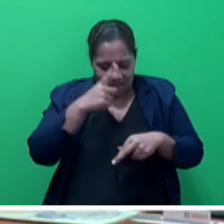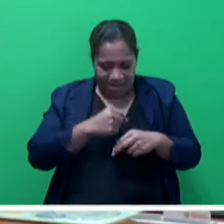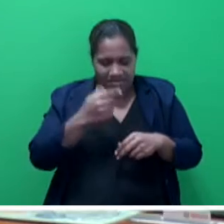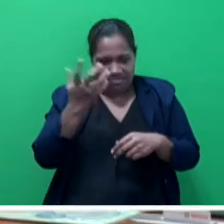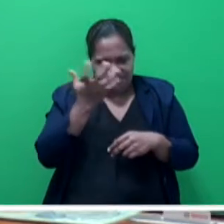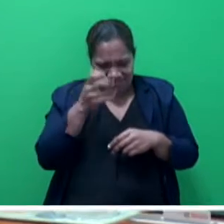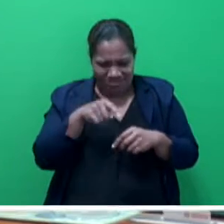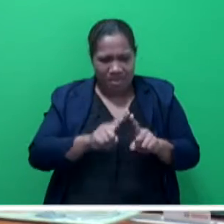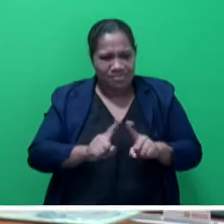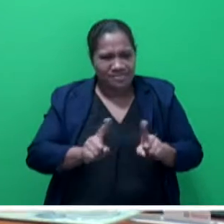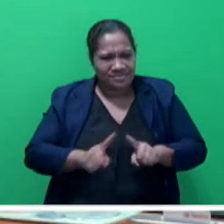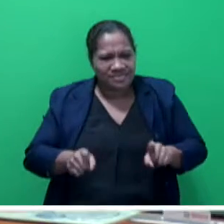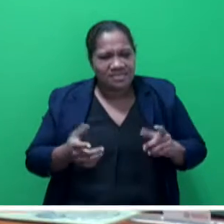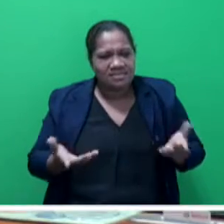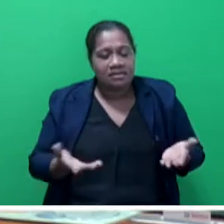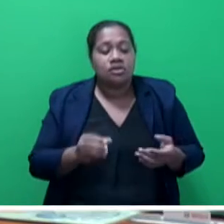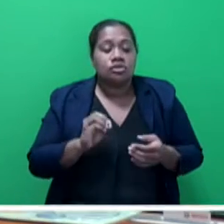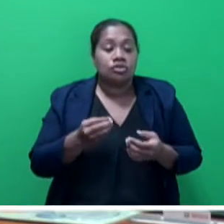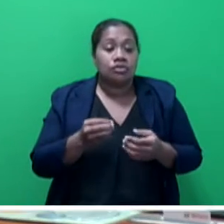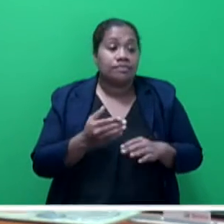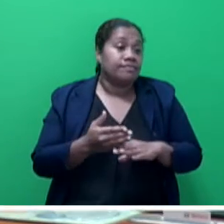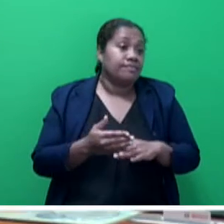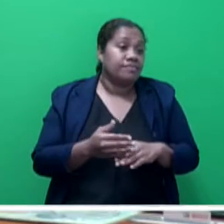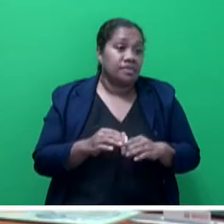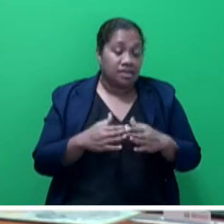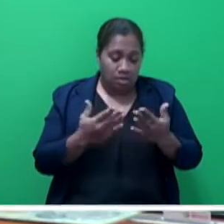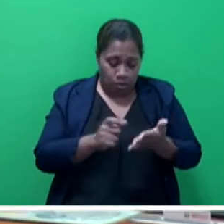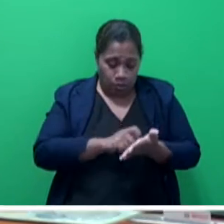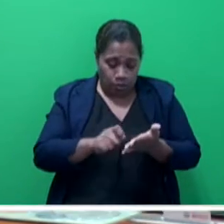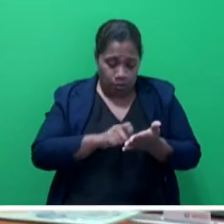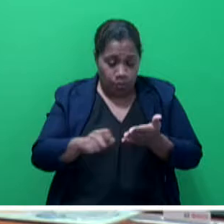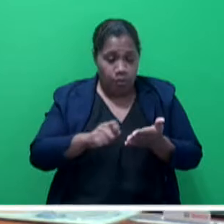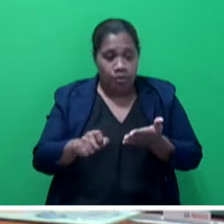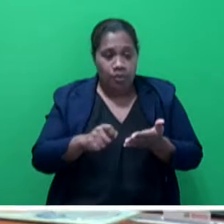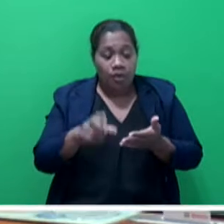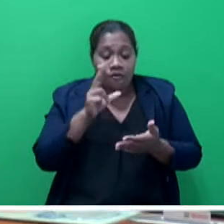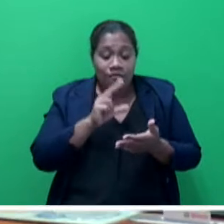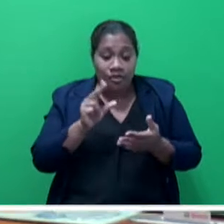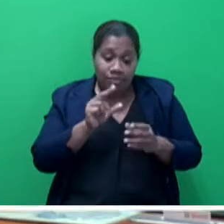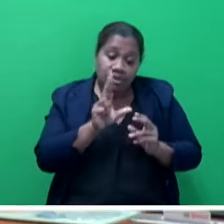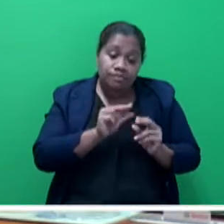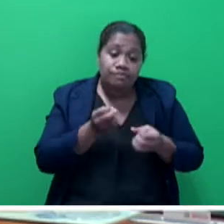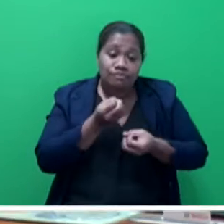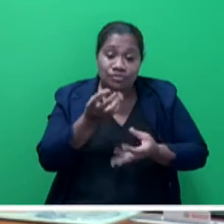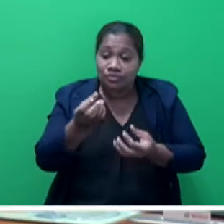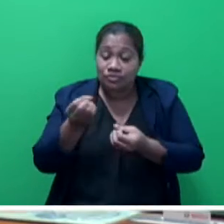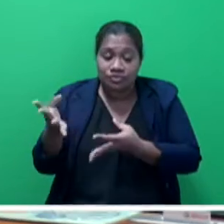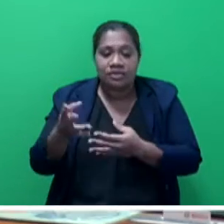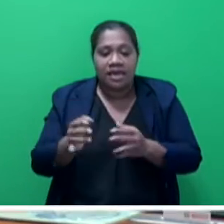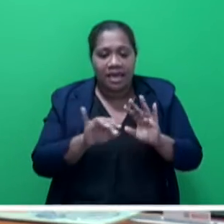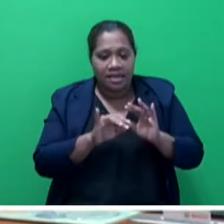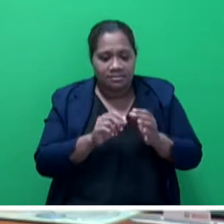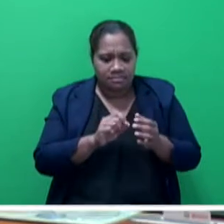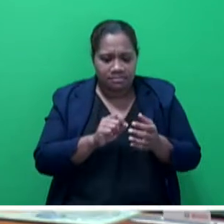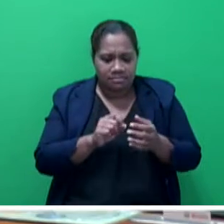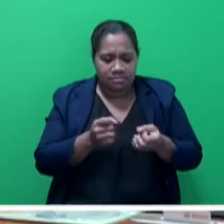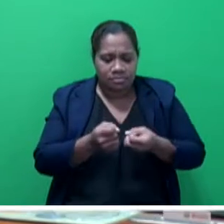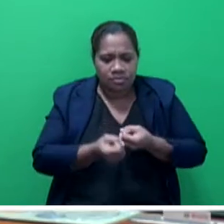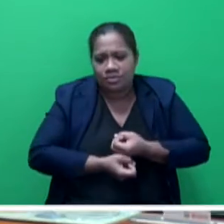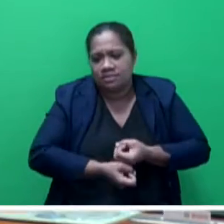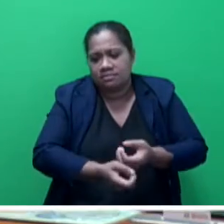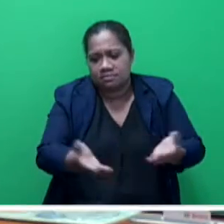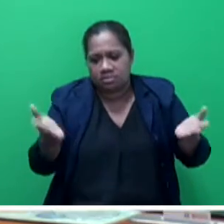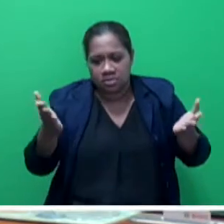Mr. Speaker, sir, prior verbal and written notices were issued to the vendors to relocate before the informal markets